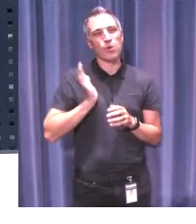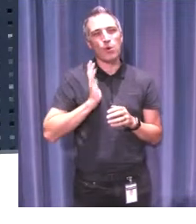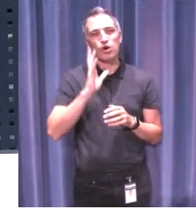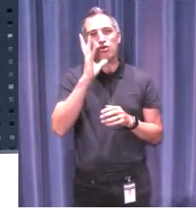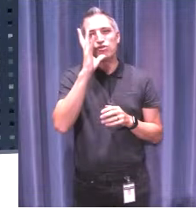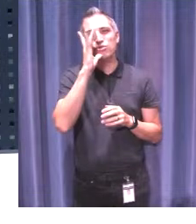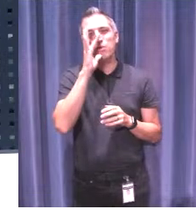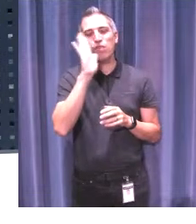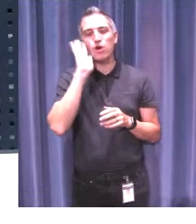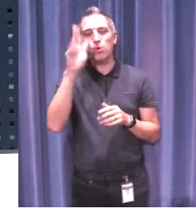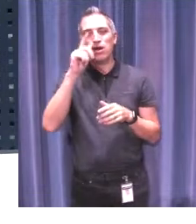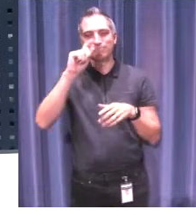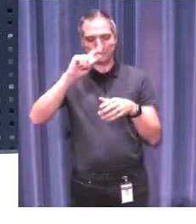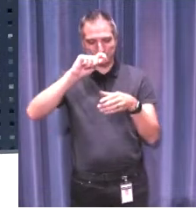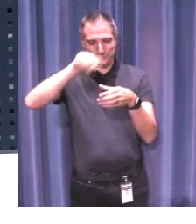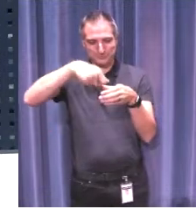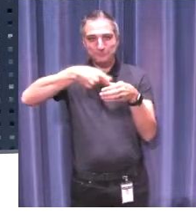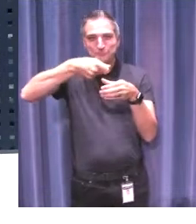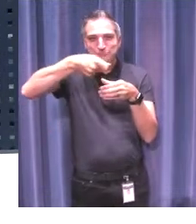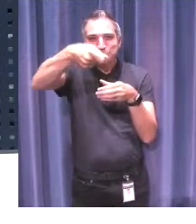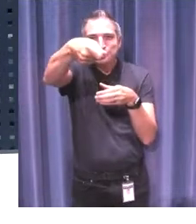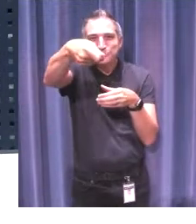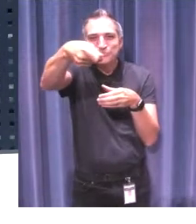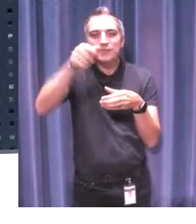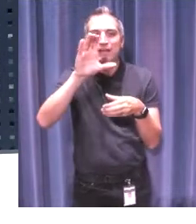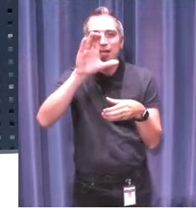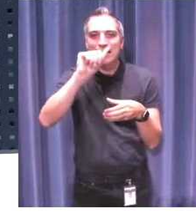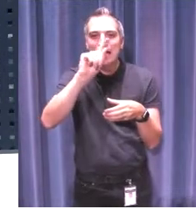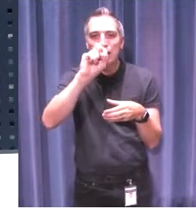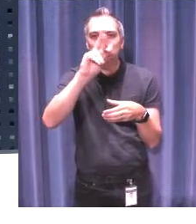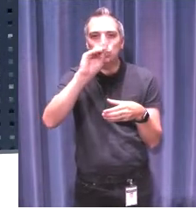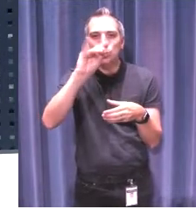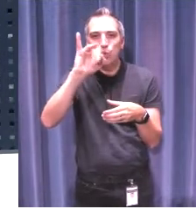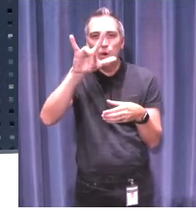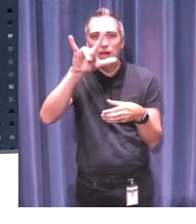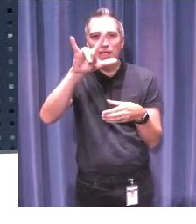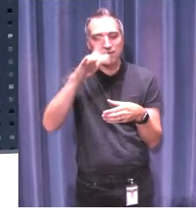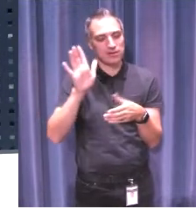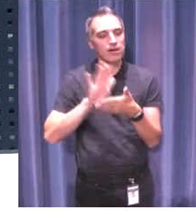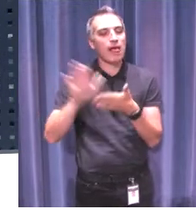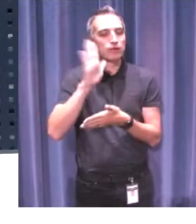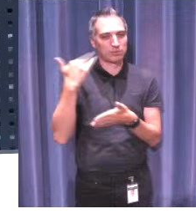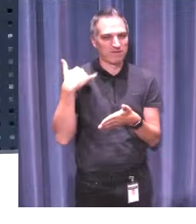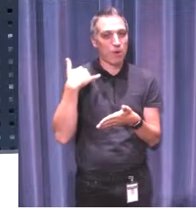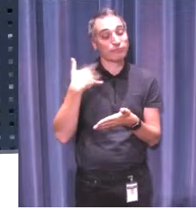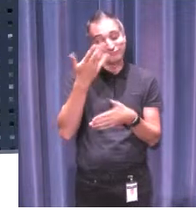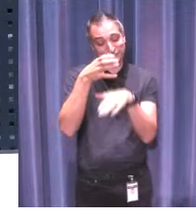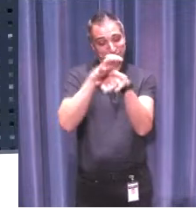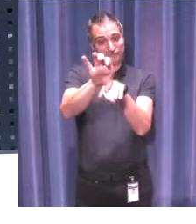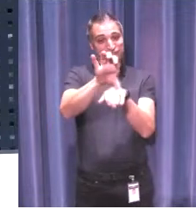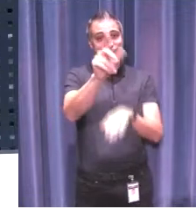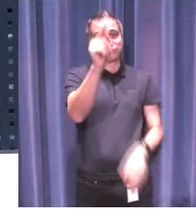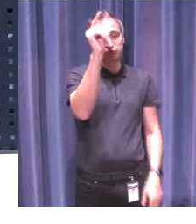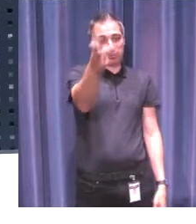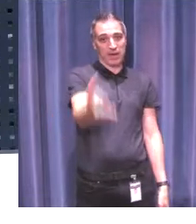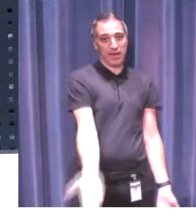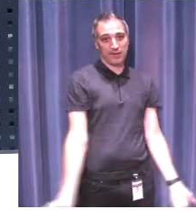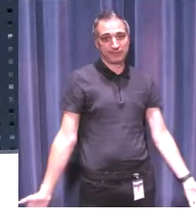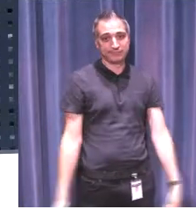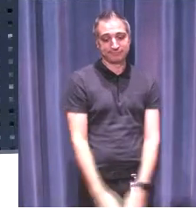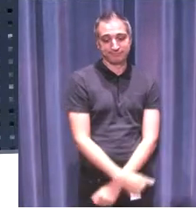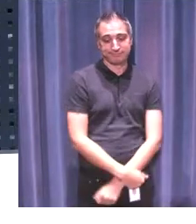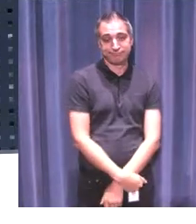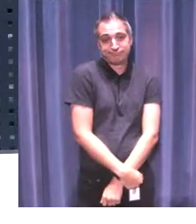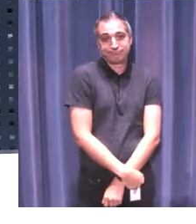castor oil, open up, here it comes. In terms of here's your schedule, too bad. Sink